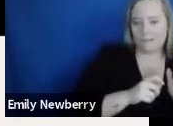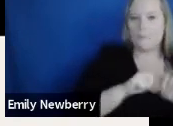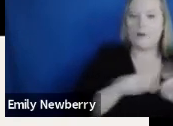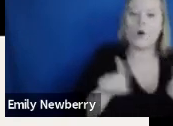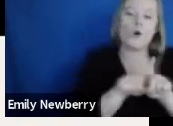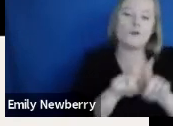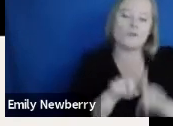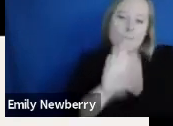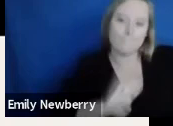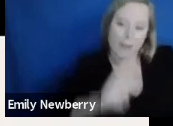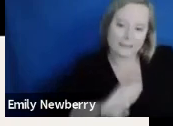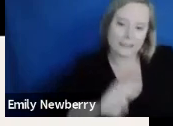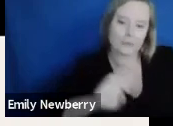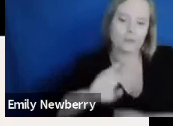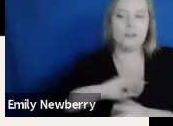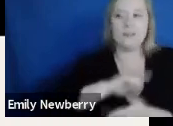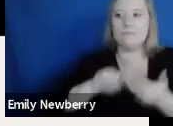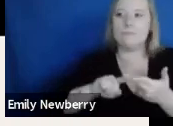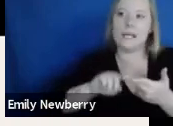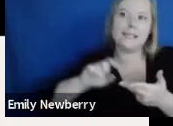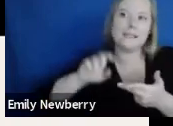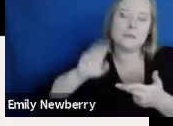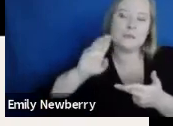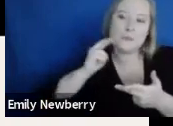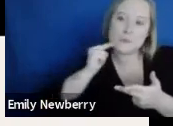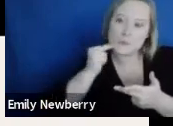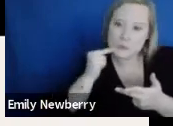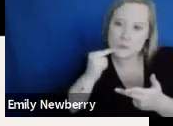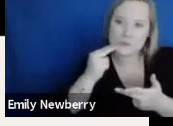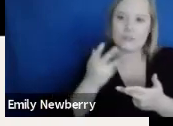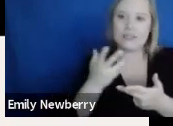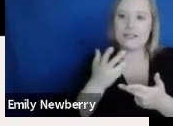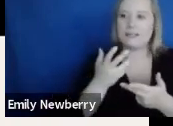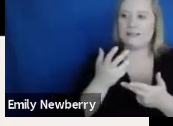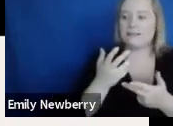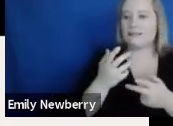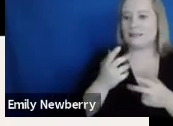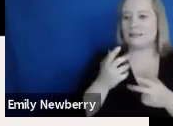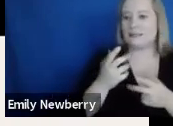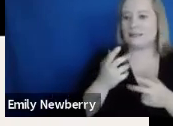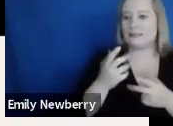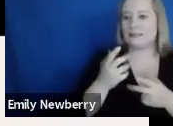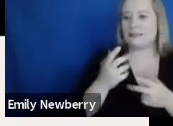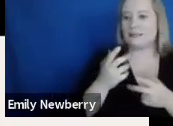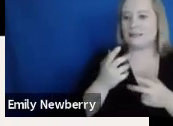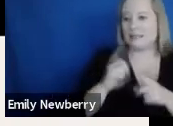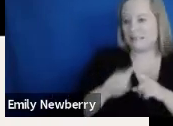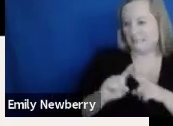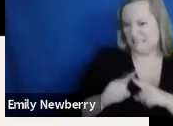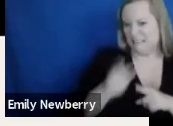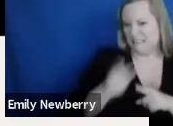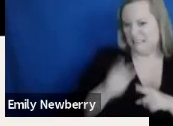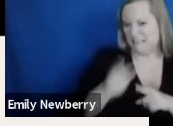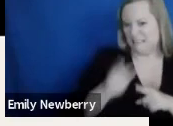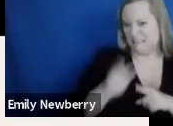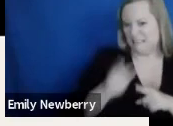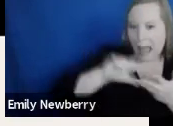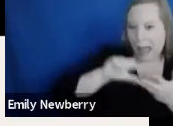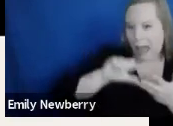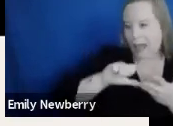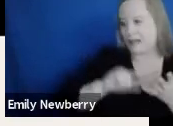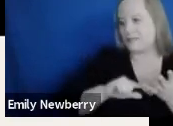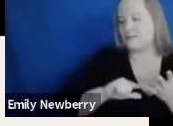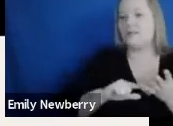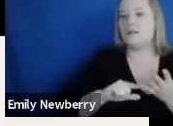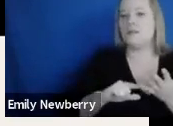and nutrients, which can come from human waste, agricultural operations, oil and gas operations, emerging contaminants